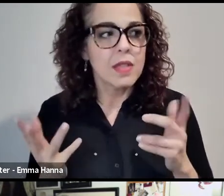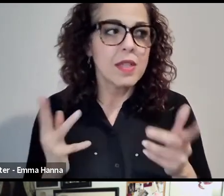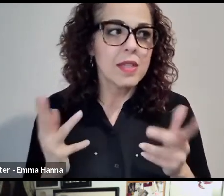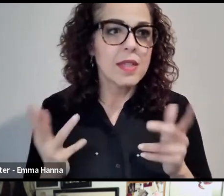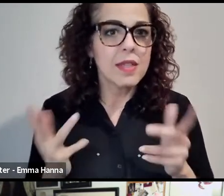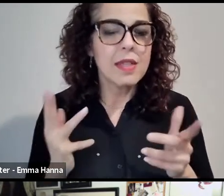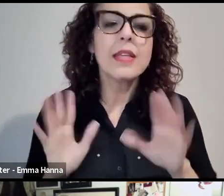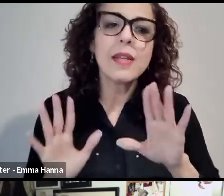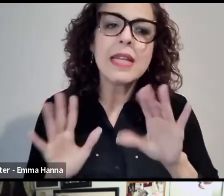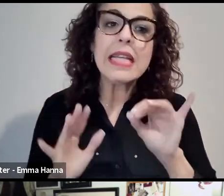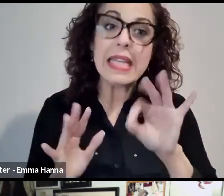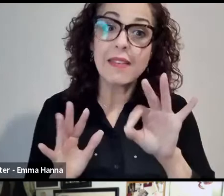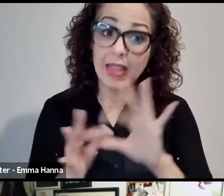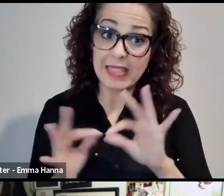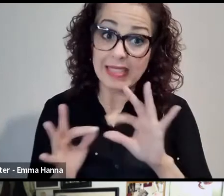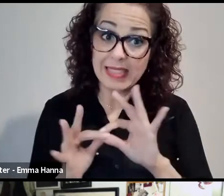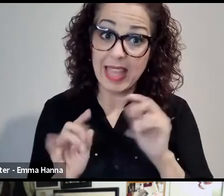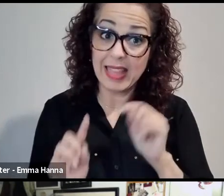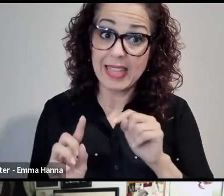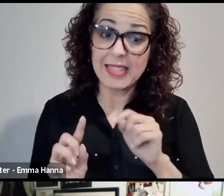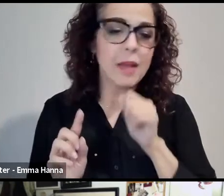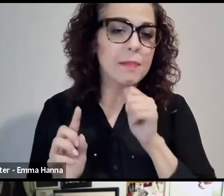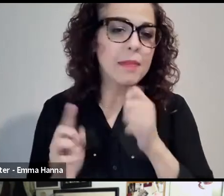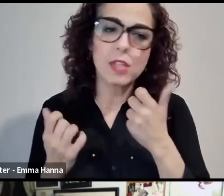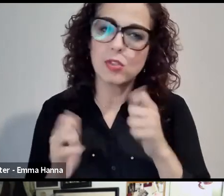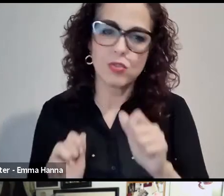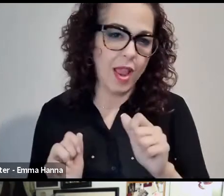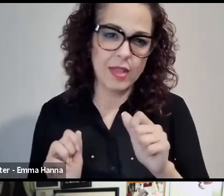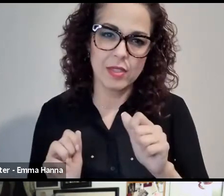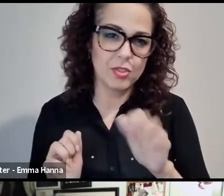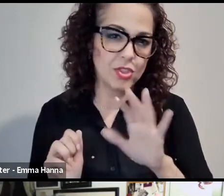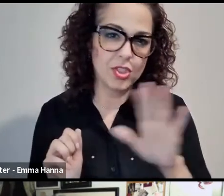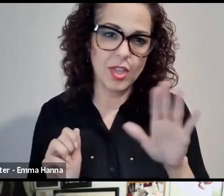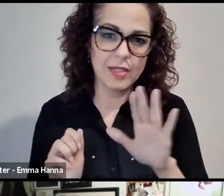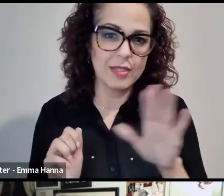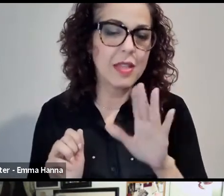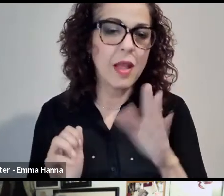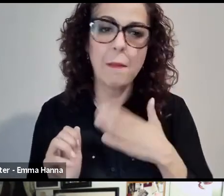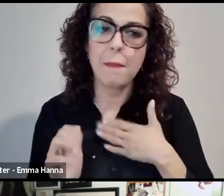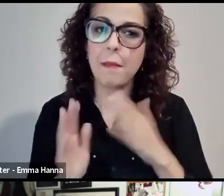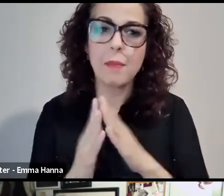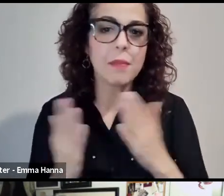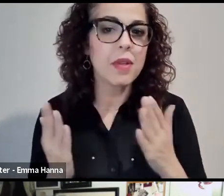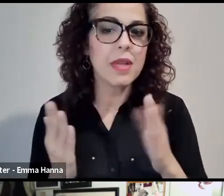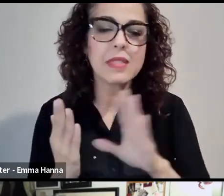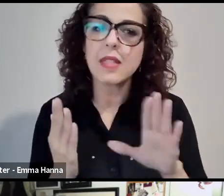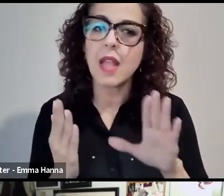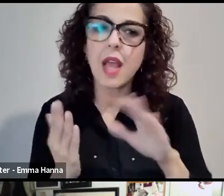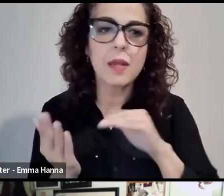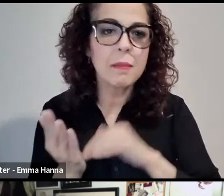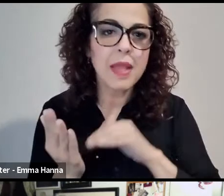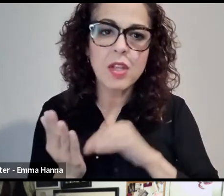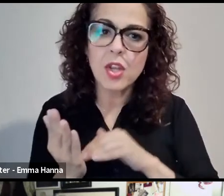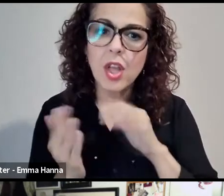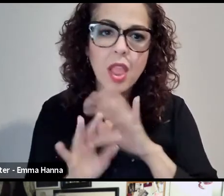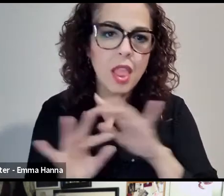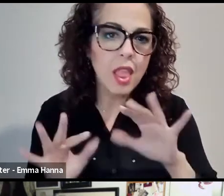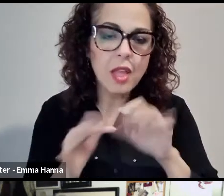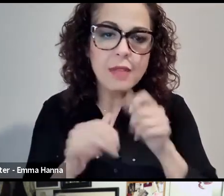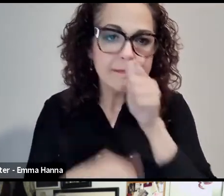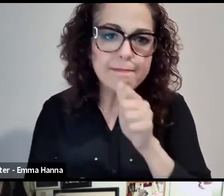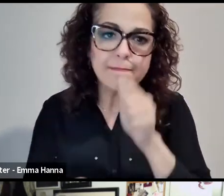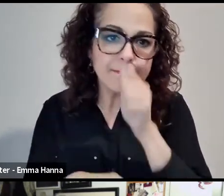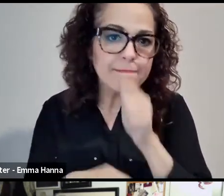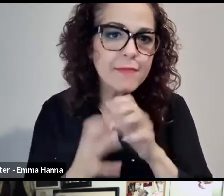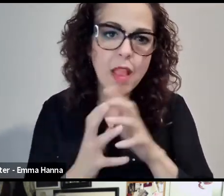if I say this, I'm not trying to medicalize my story. My book is not a medical travelogue. It's not about enduring